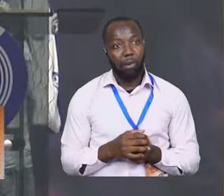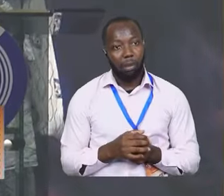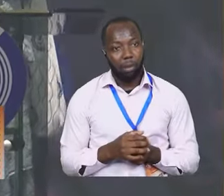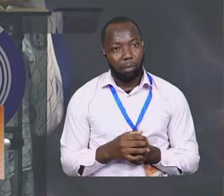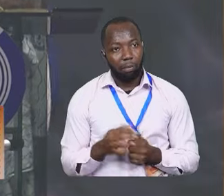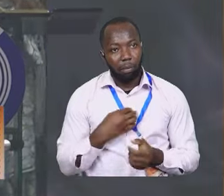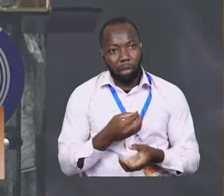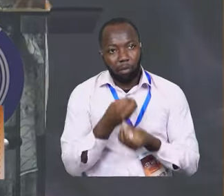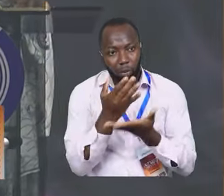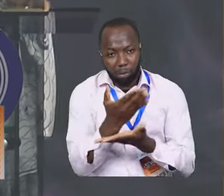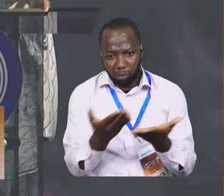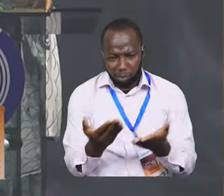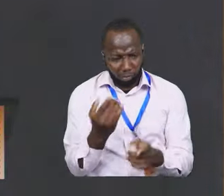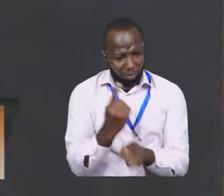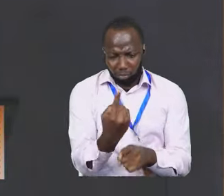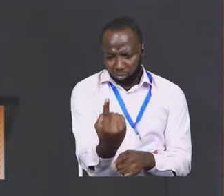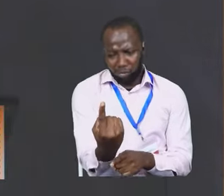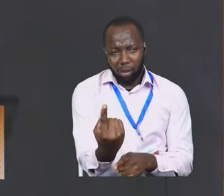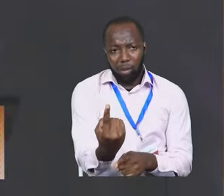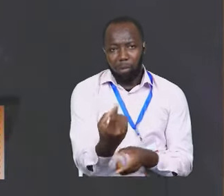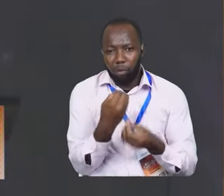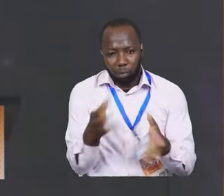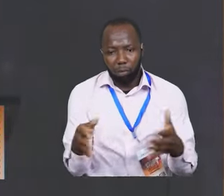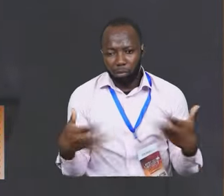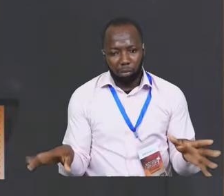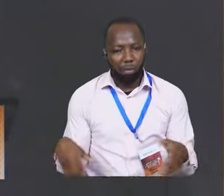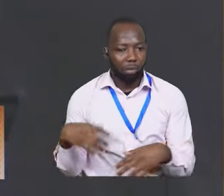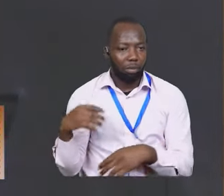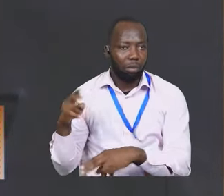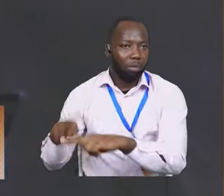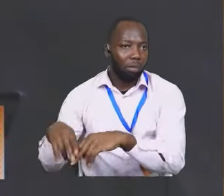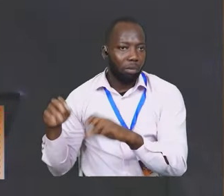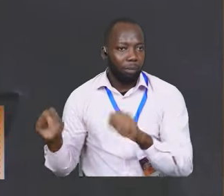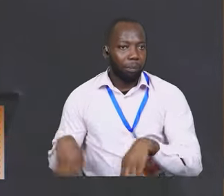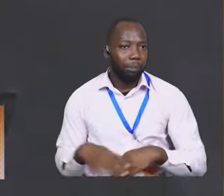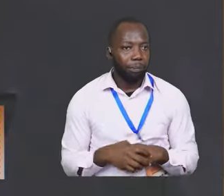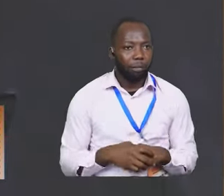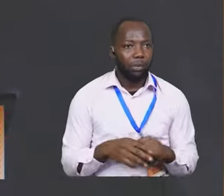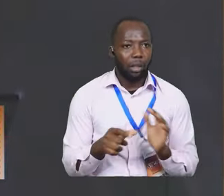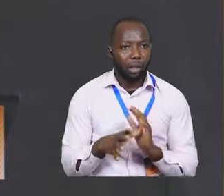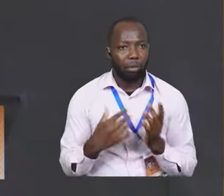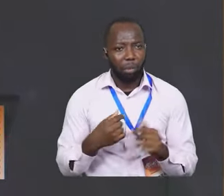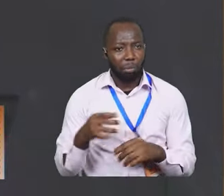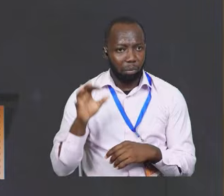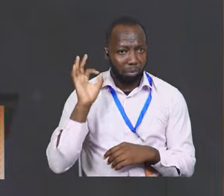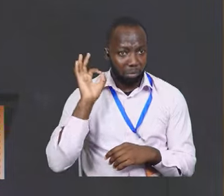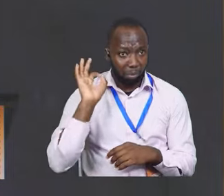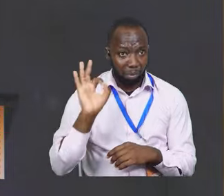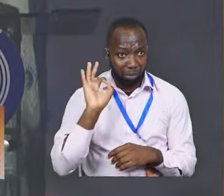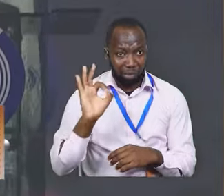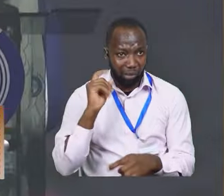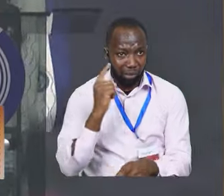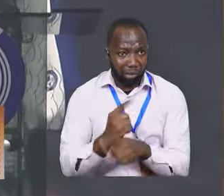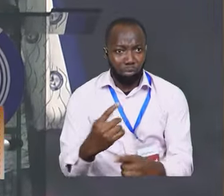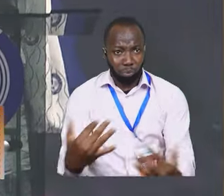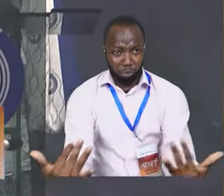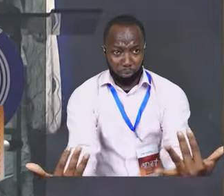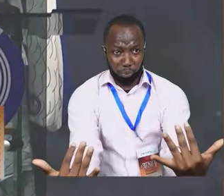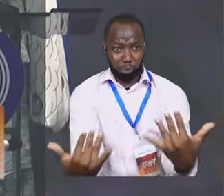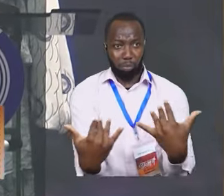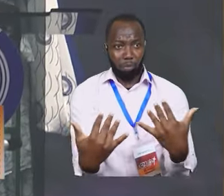life. Let me say once more and then I say. Whilst I'm talking, rush to